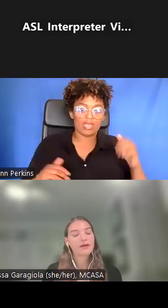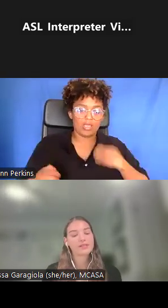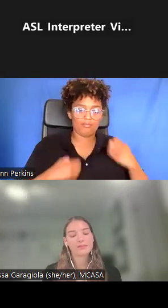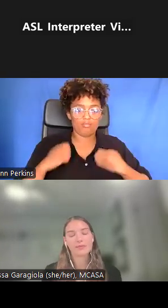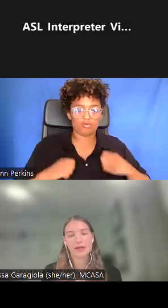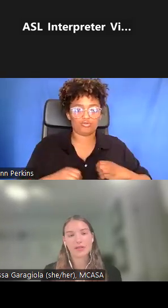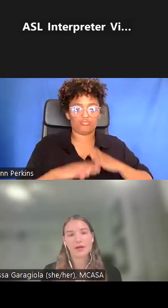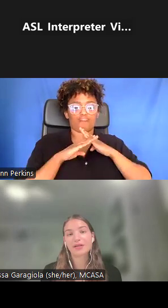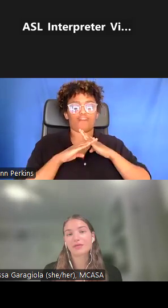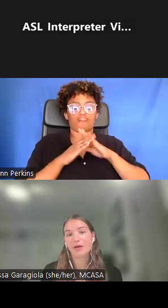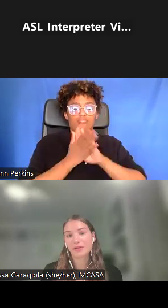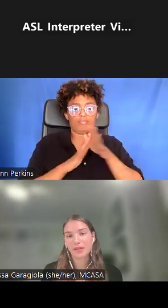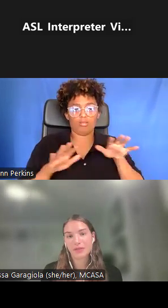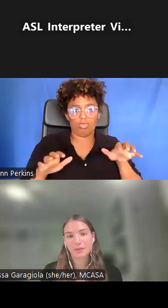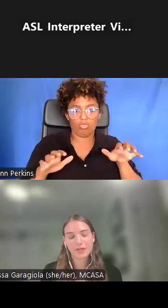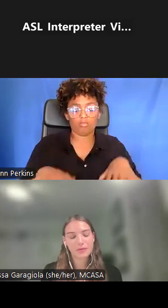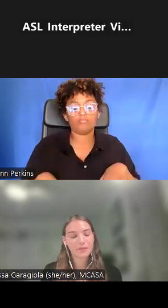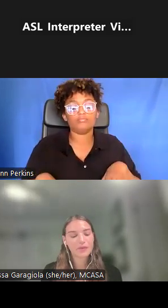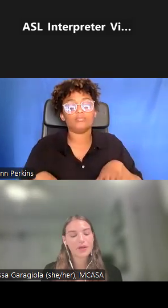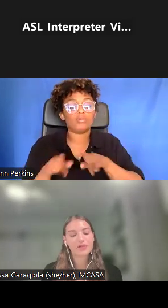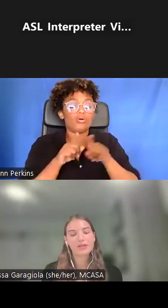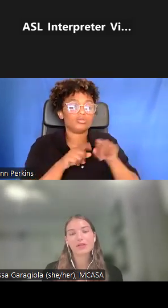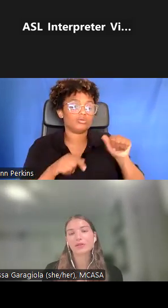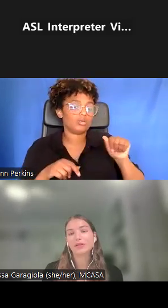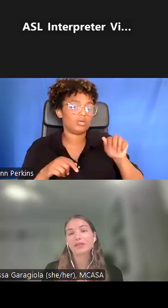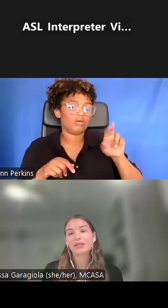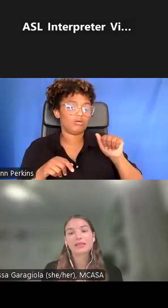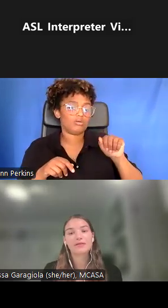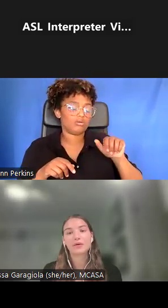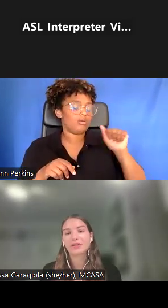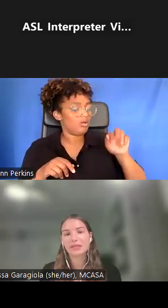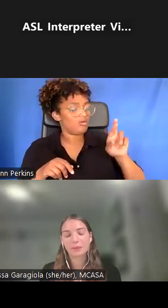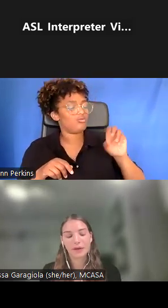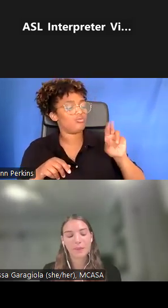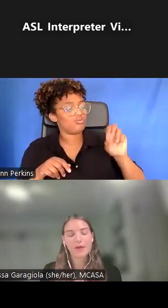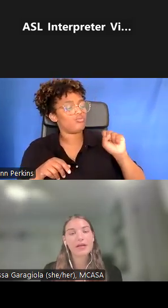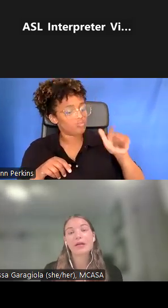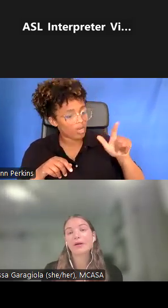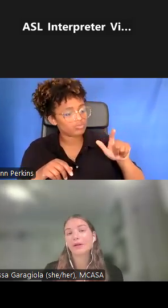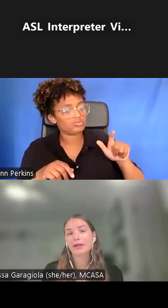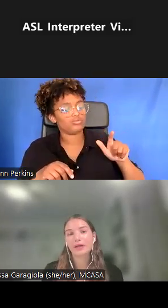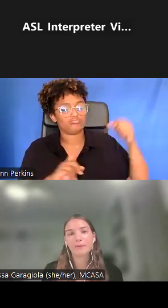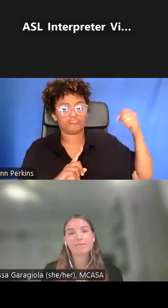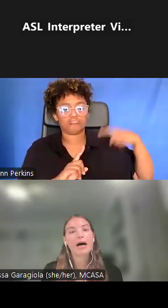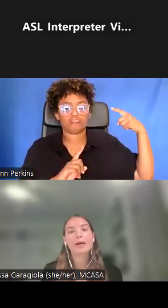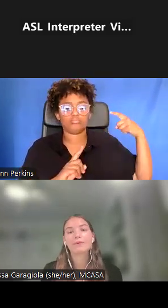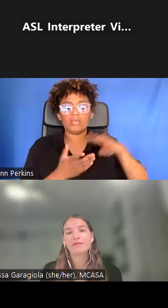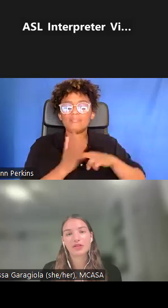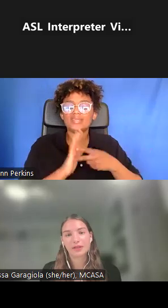the final symptom cluster is arousal symptoms. So these include things like difficulty sleeping,